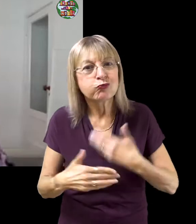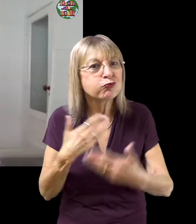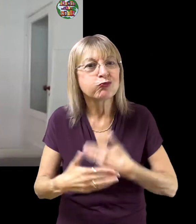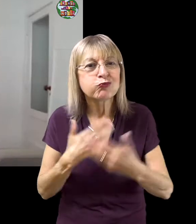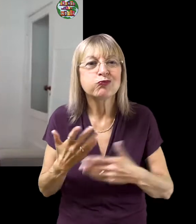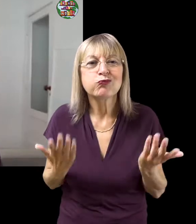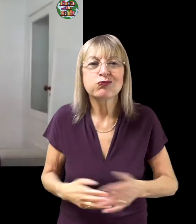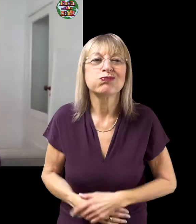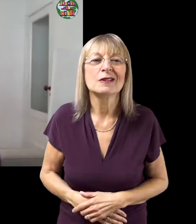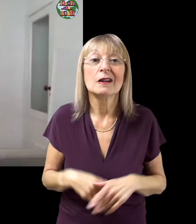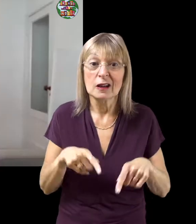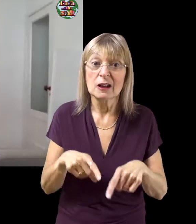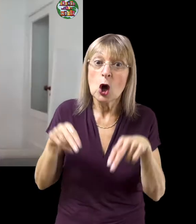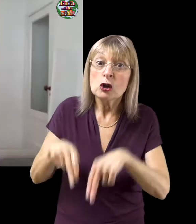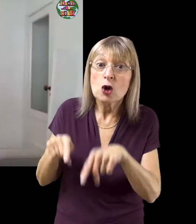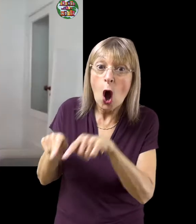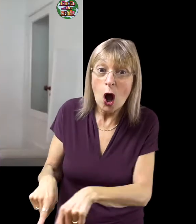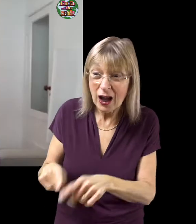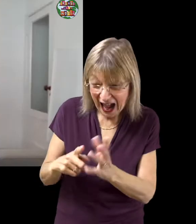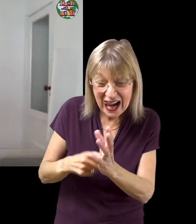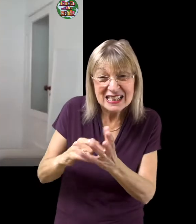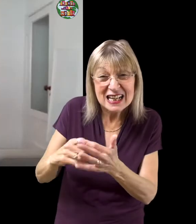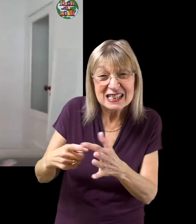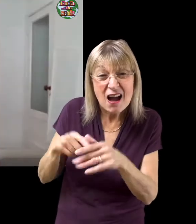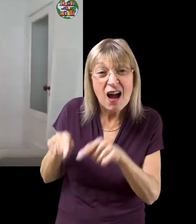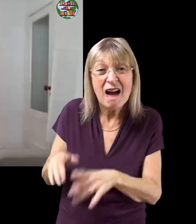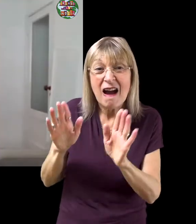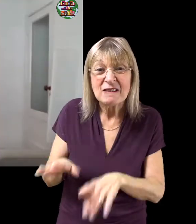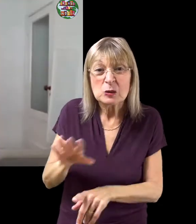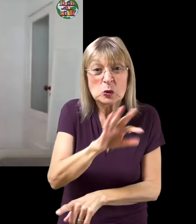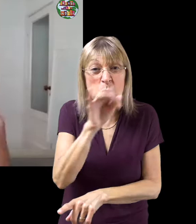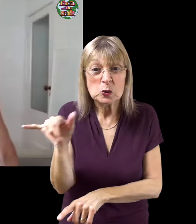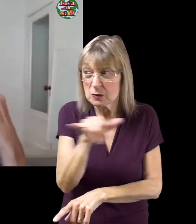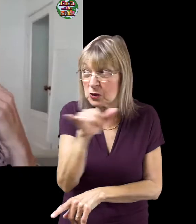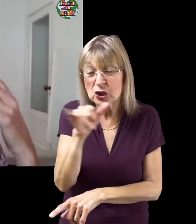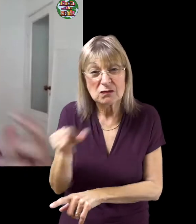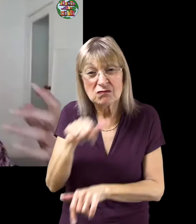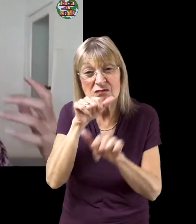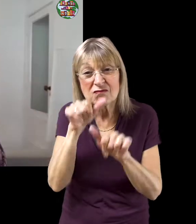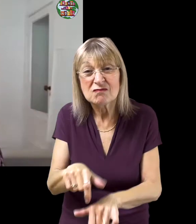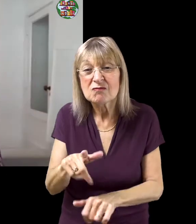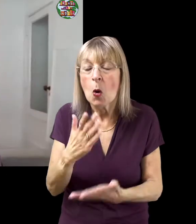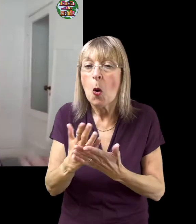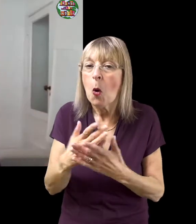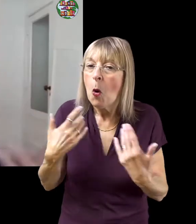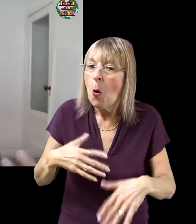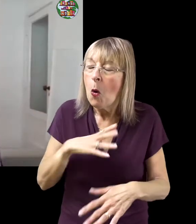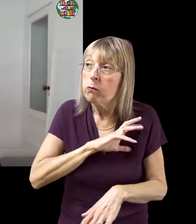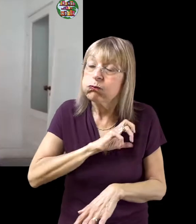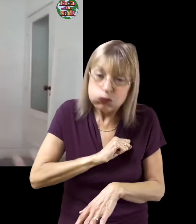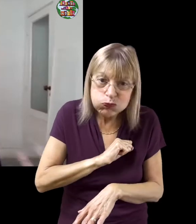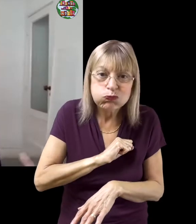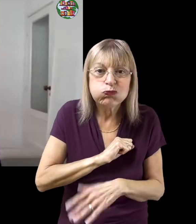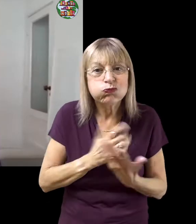these adventures. But doing this to a dog and doing it to Alaska, and she just had to choose between her